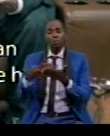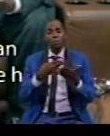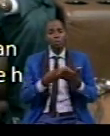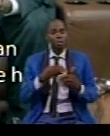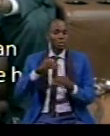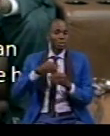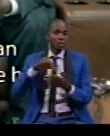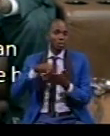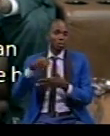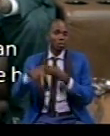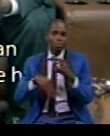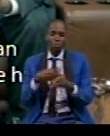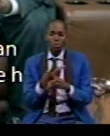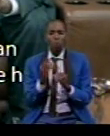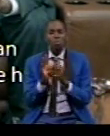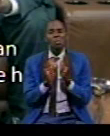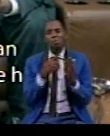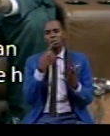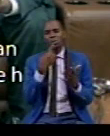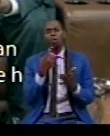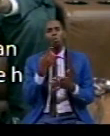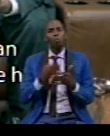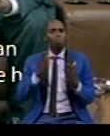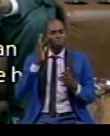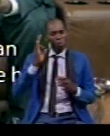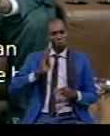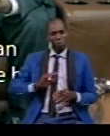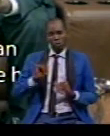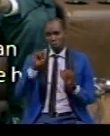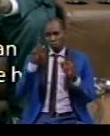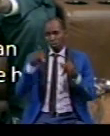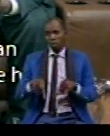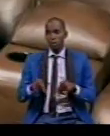should understand that you can't have